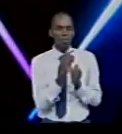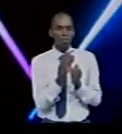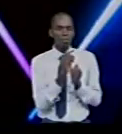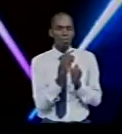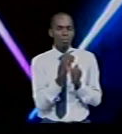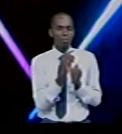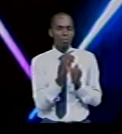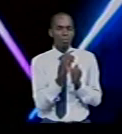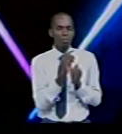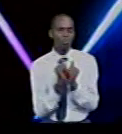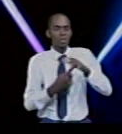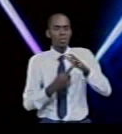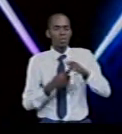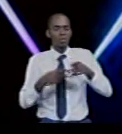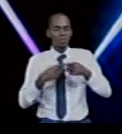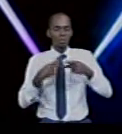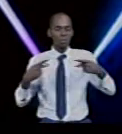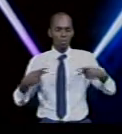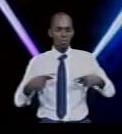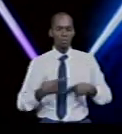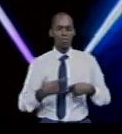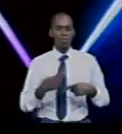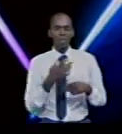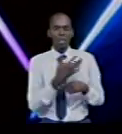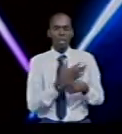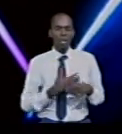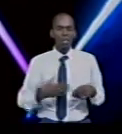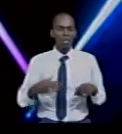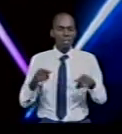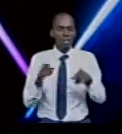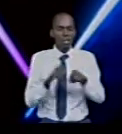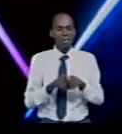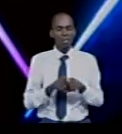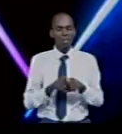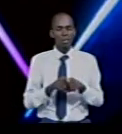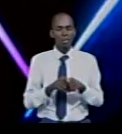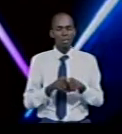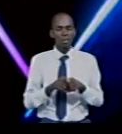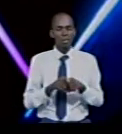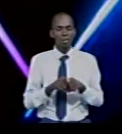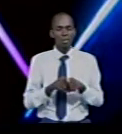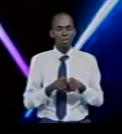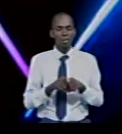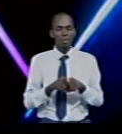verse 22, it tells us, and Saul increased the more